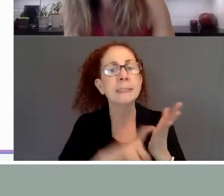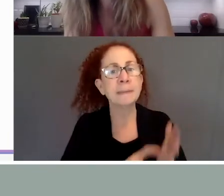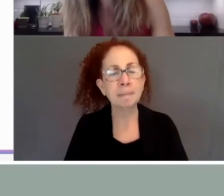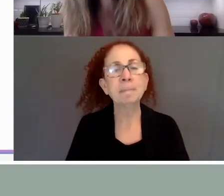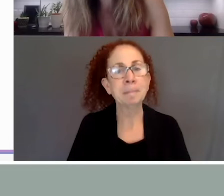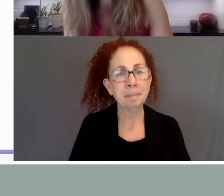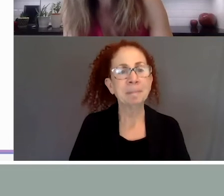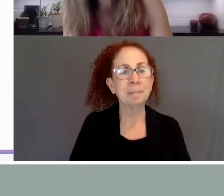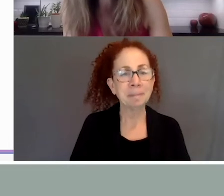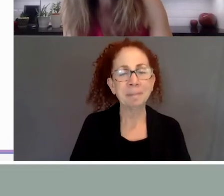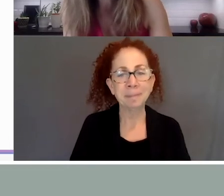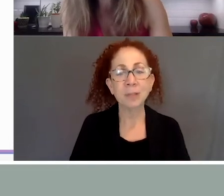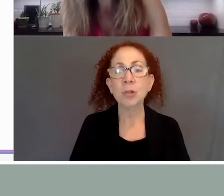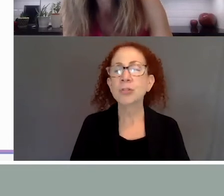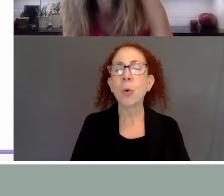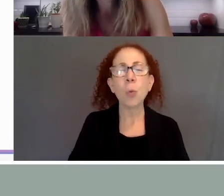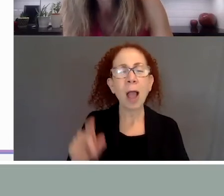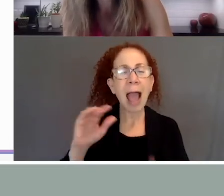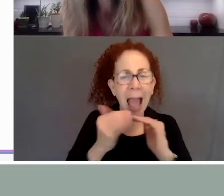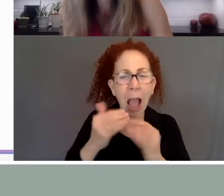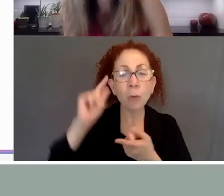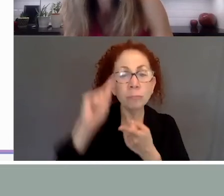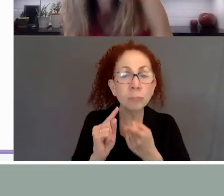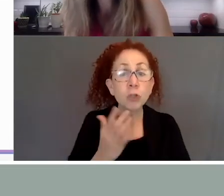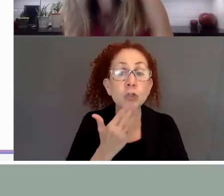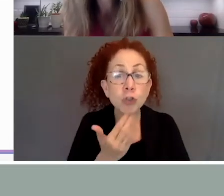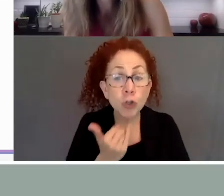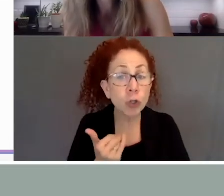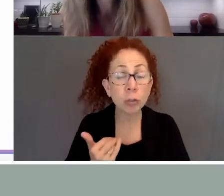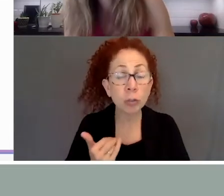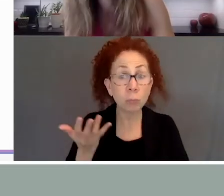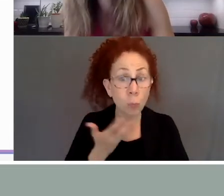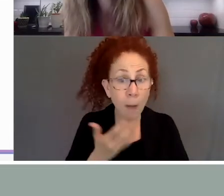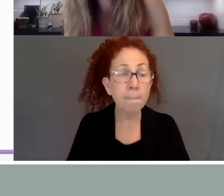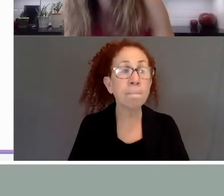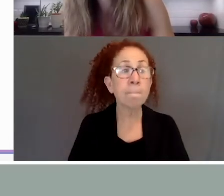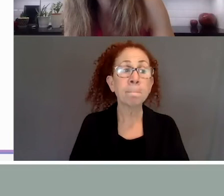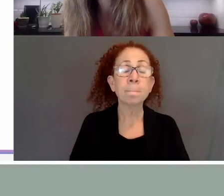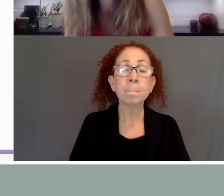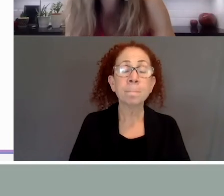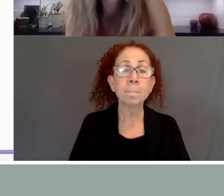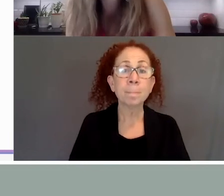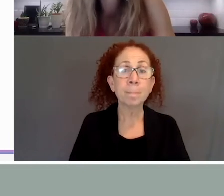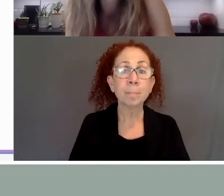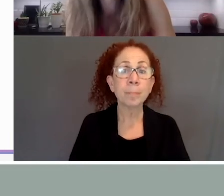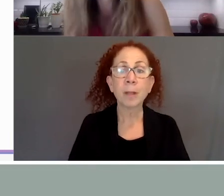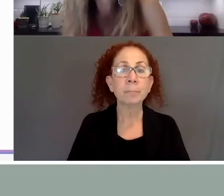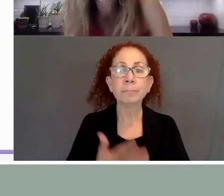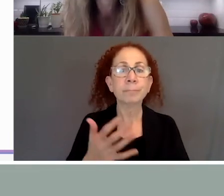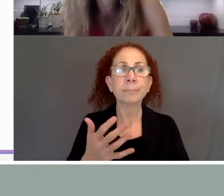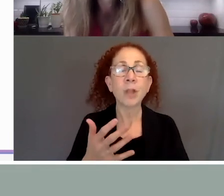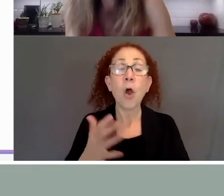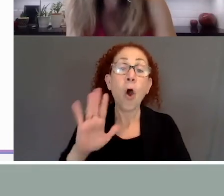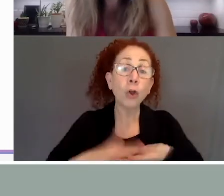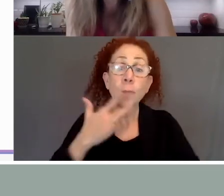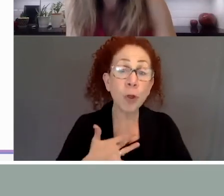So the place to cut down on sweets isn't necessarily you know, a celebration like your